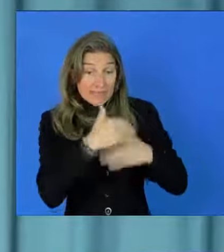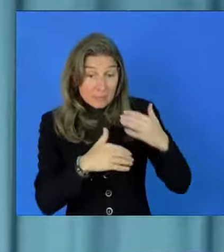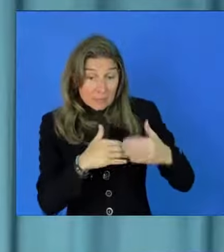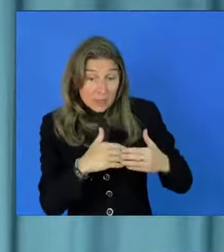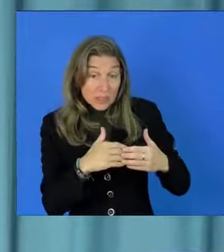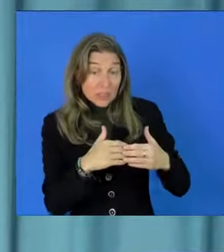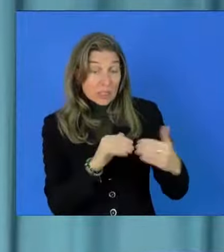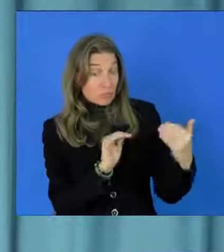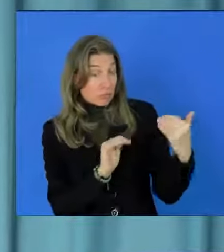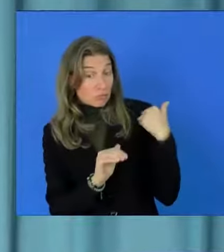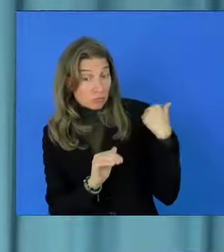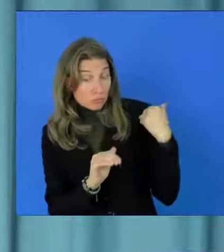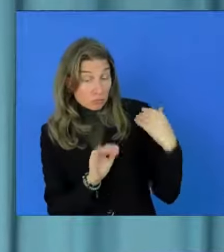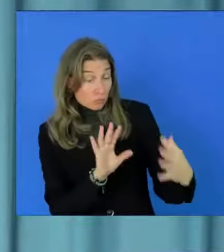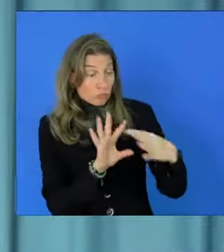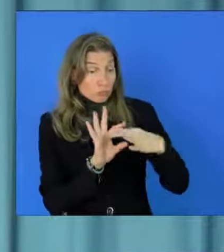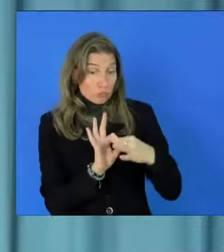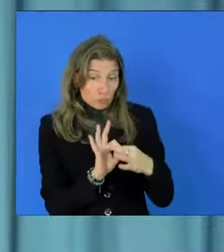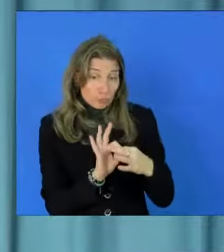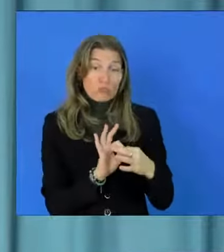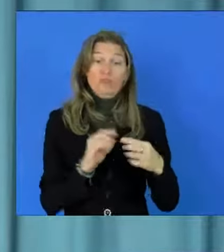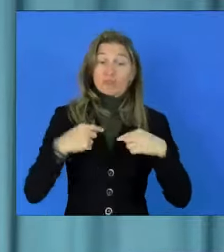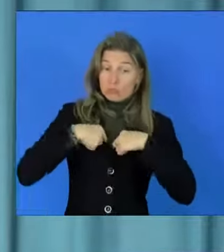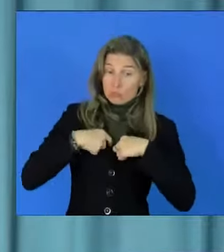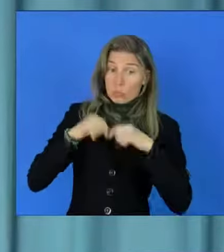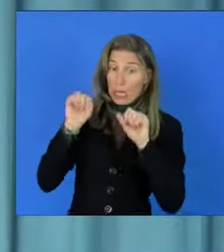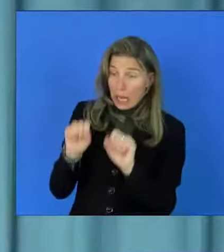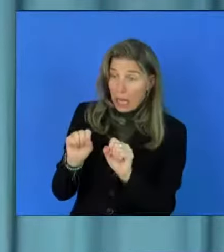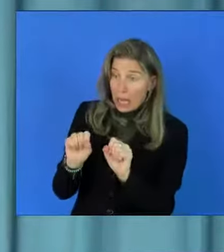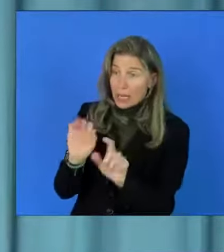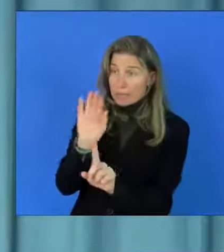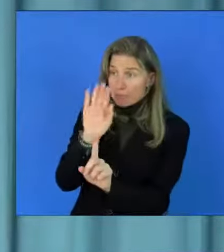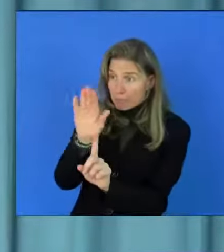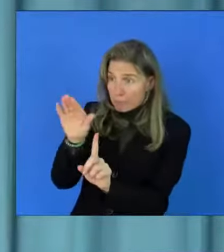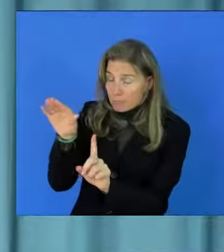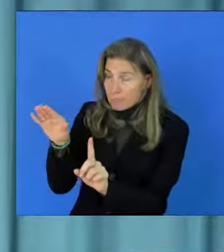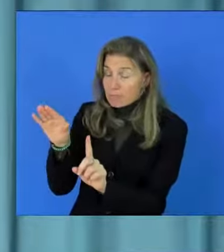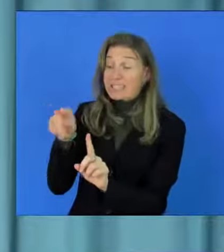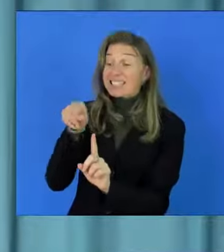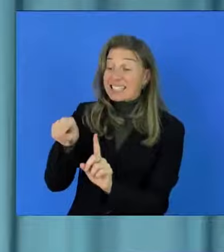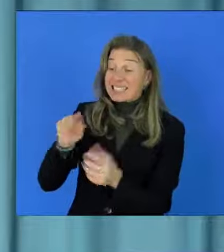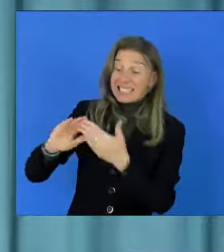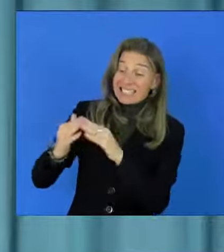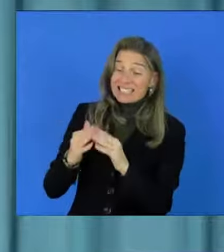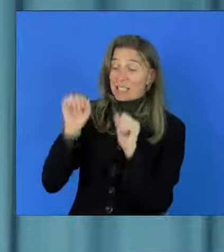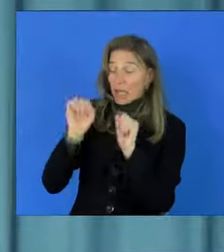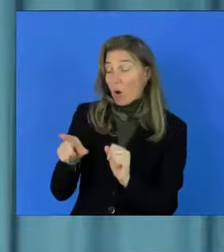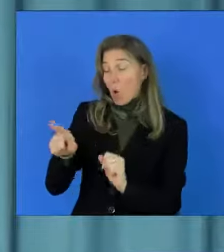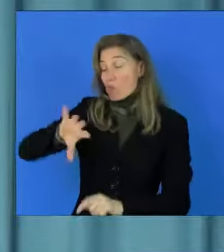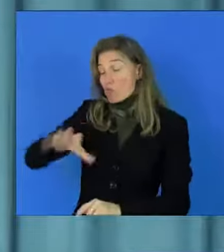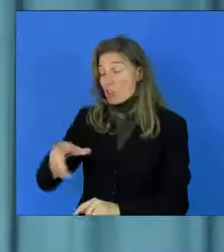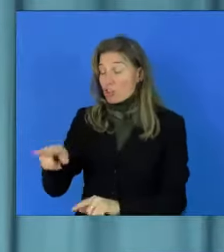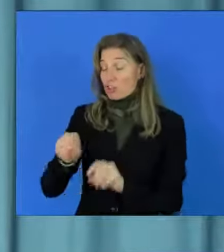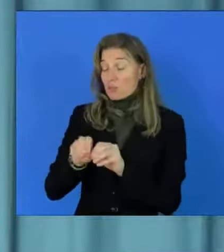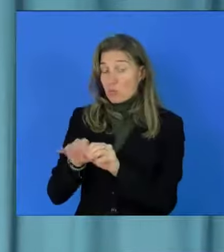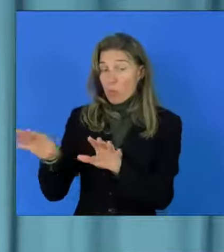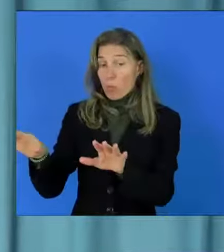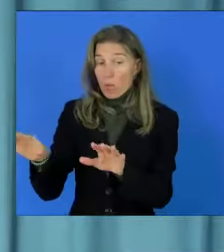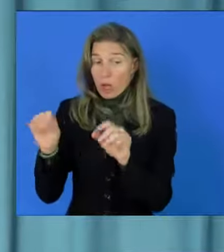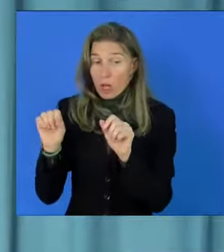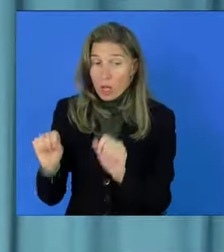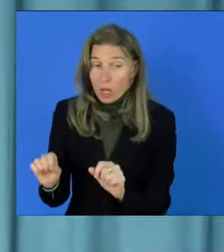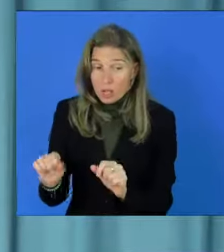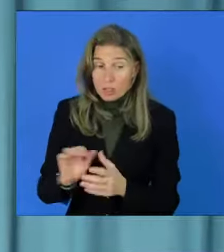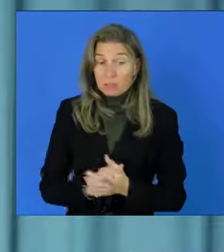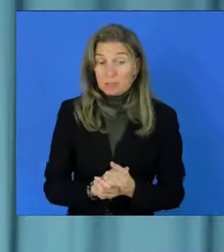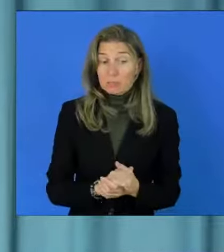operators, and we will deploy the system in the city or the region. That's the way. If it is a city where we have already presence,